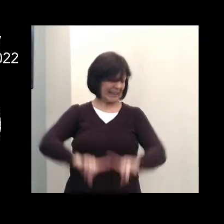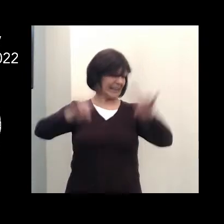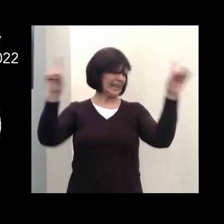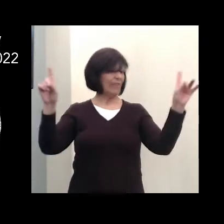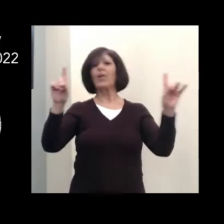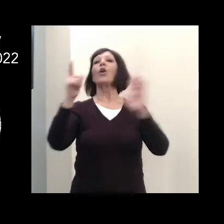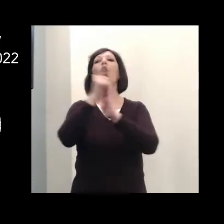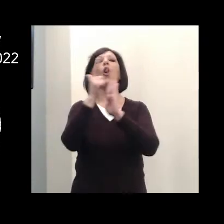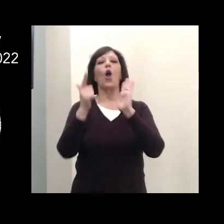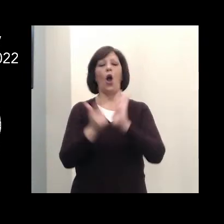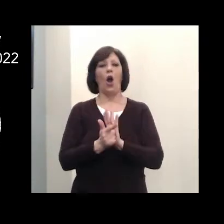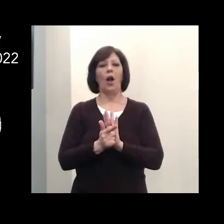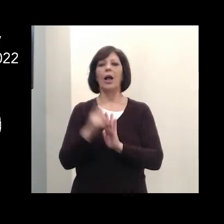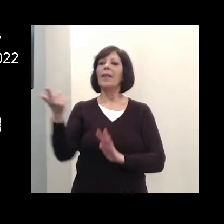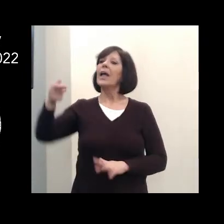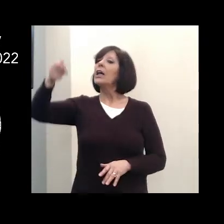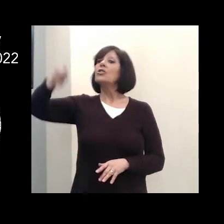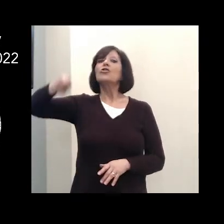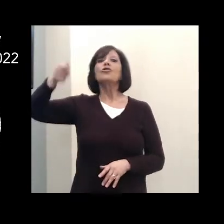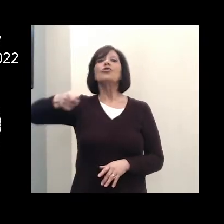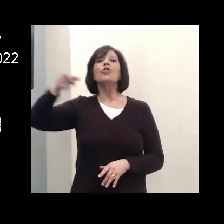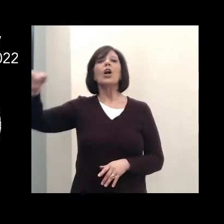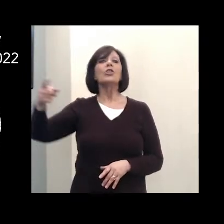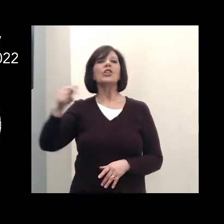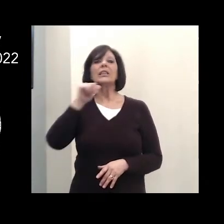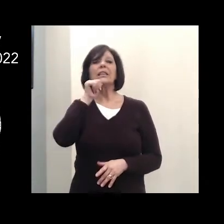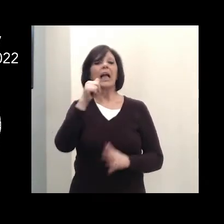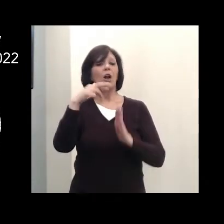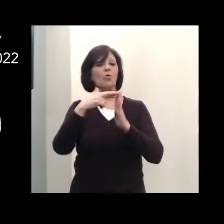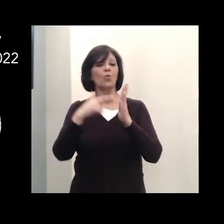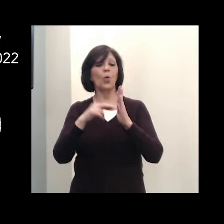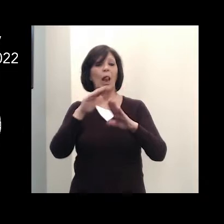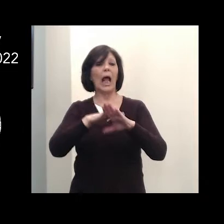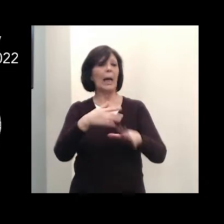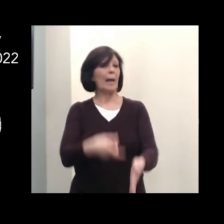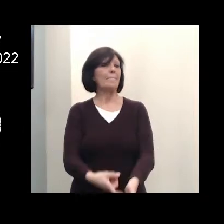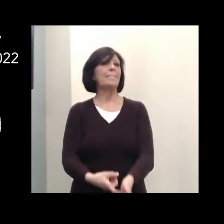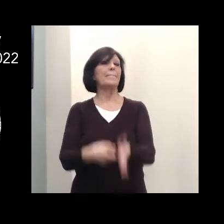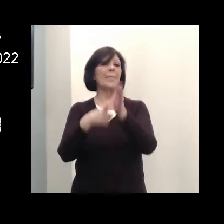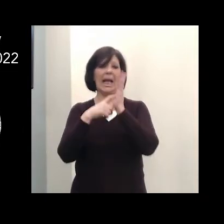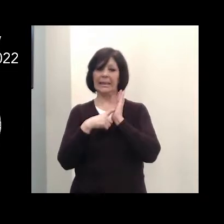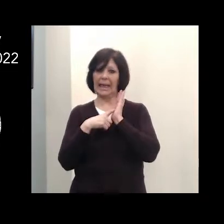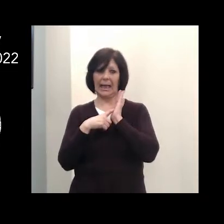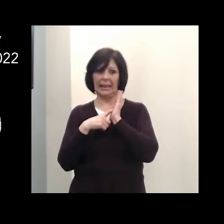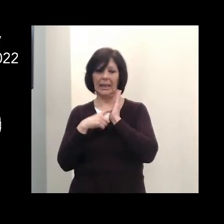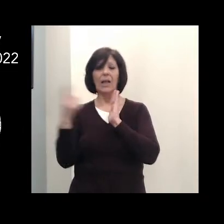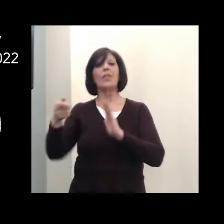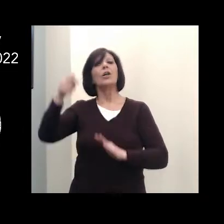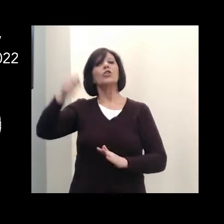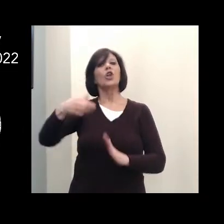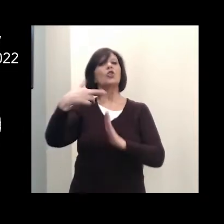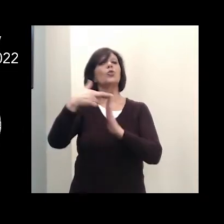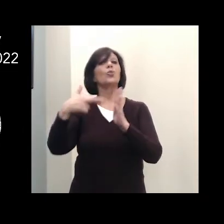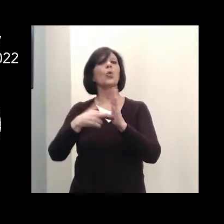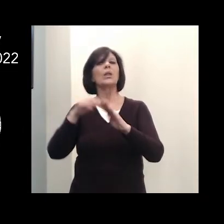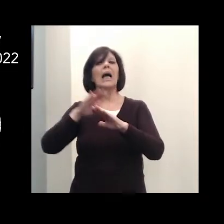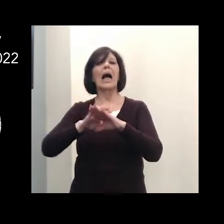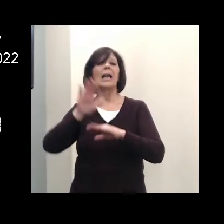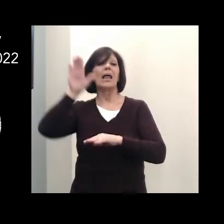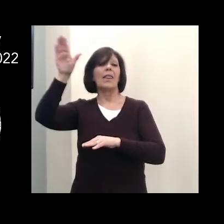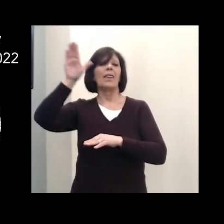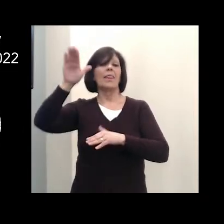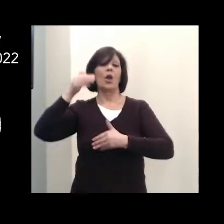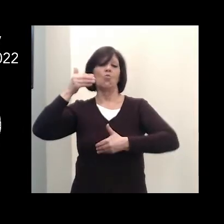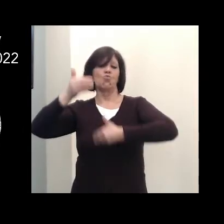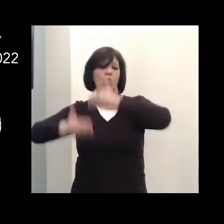The judge did not rule on the mandate as being unconstitutional. The judge ruled on the process that was used by the state